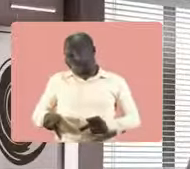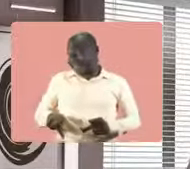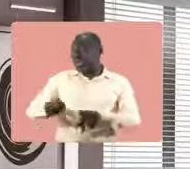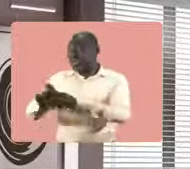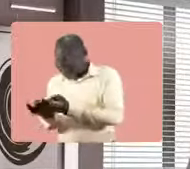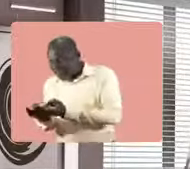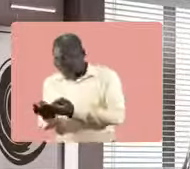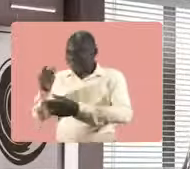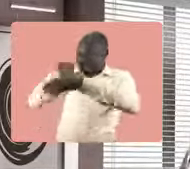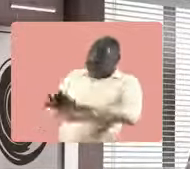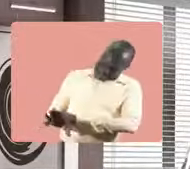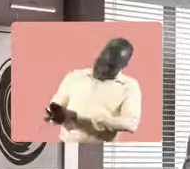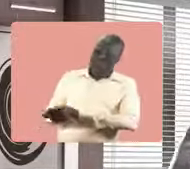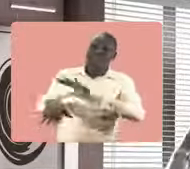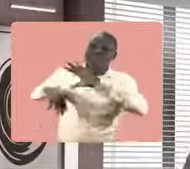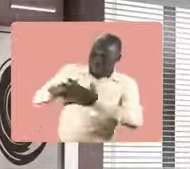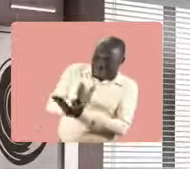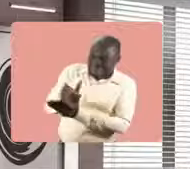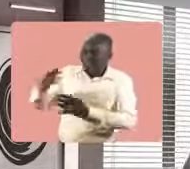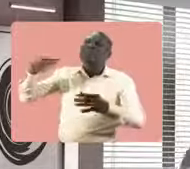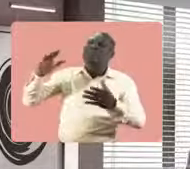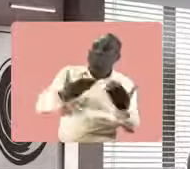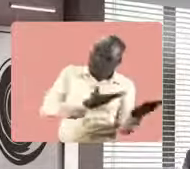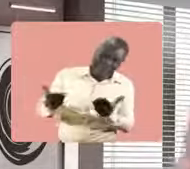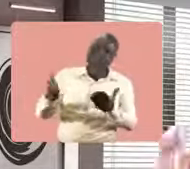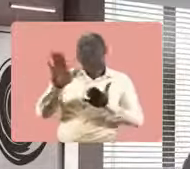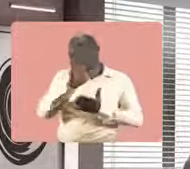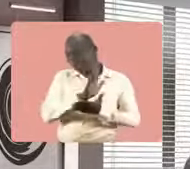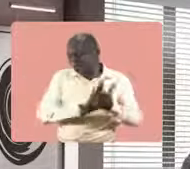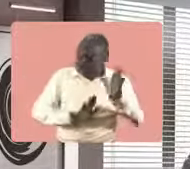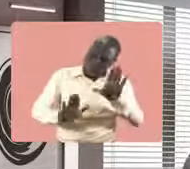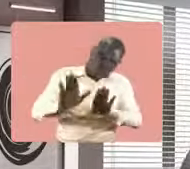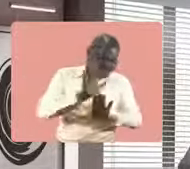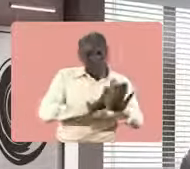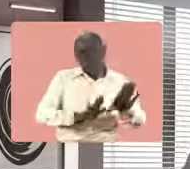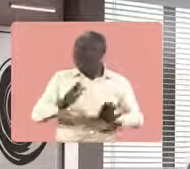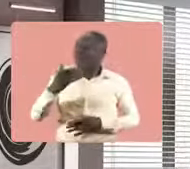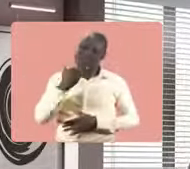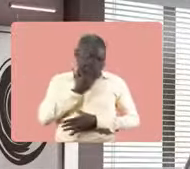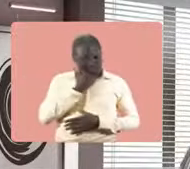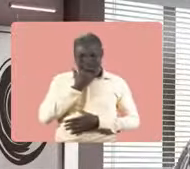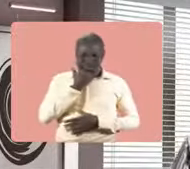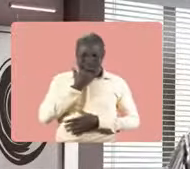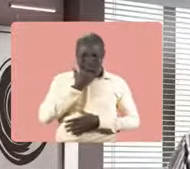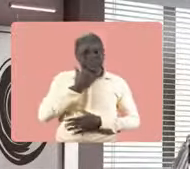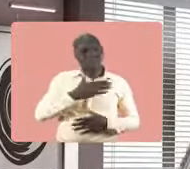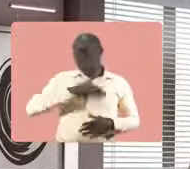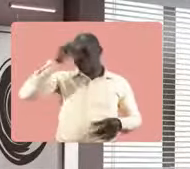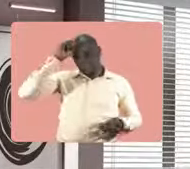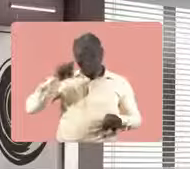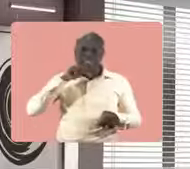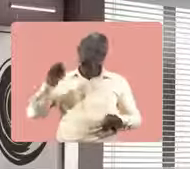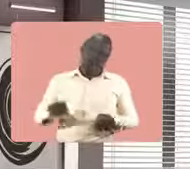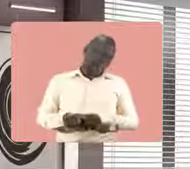for any mania geno, a one walk of far, a quacka de yanka, a quay de yan ye. Whatever power would